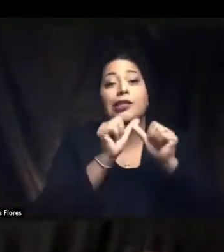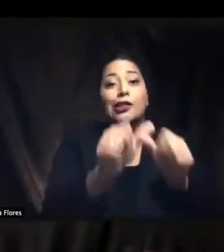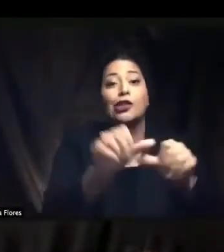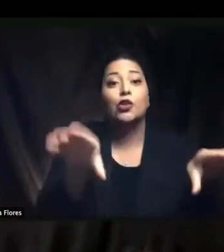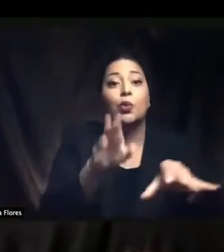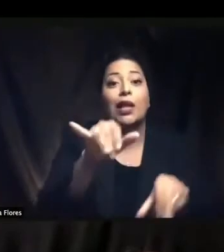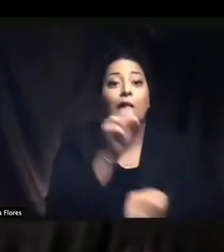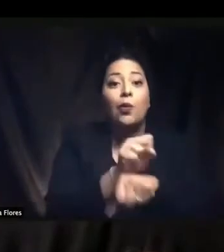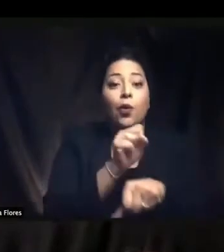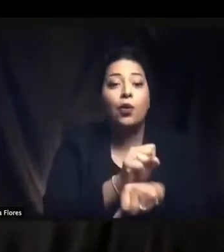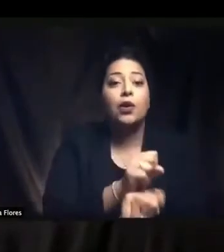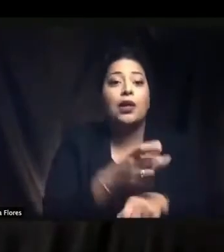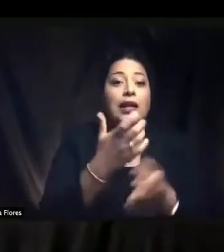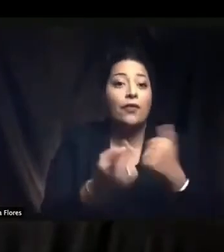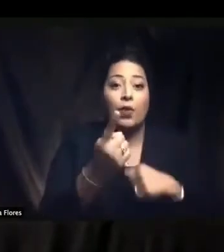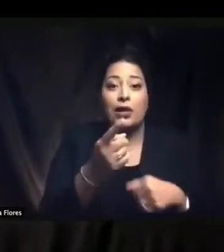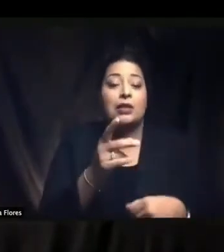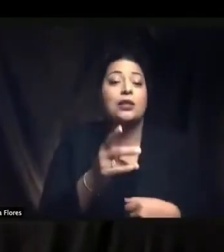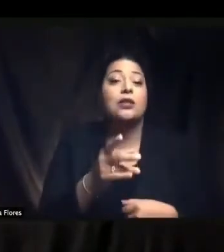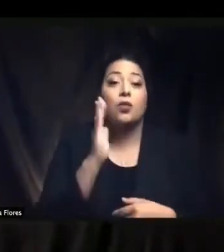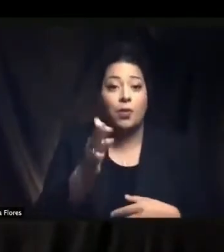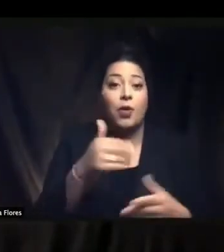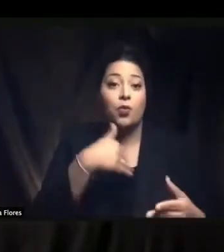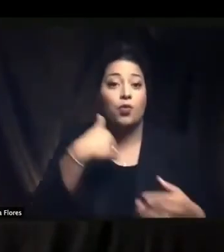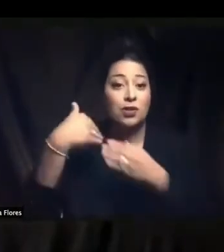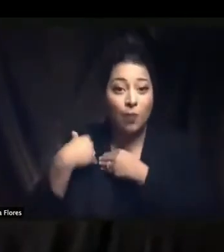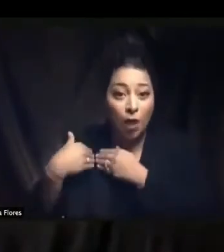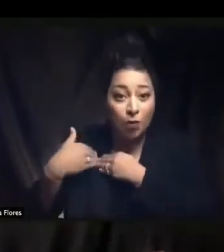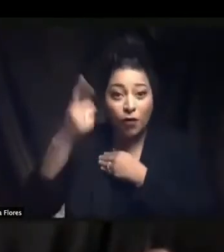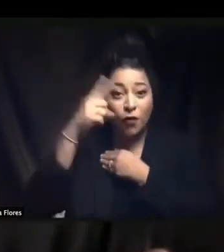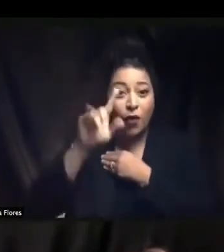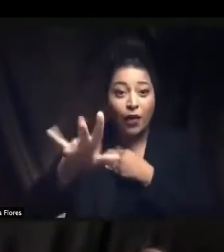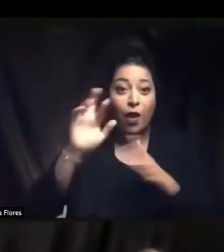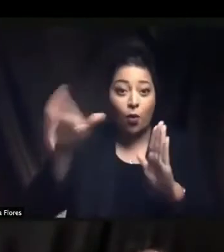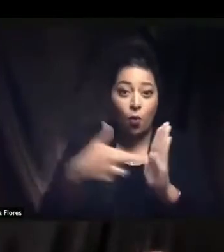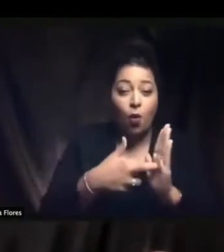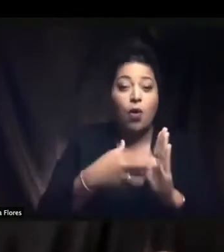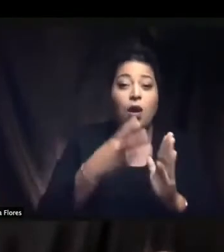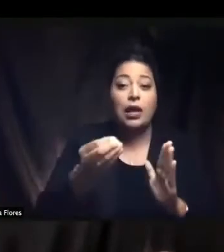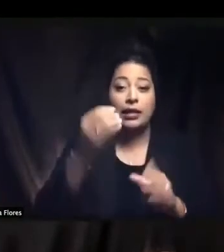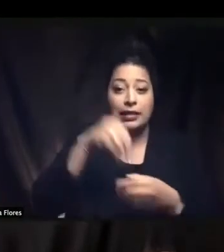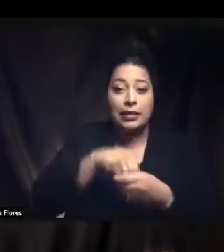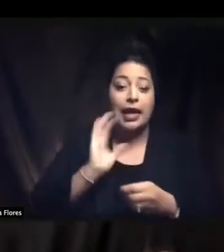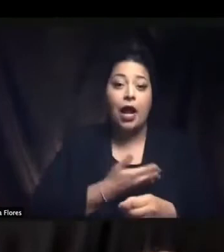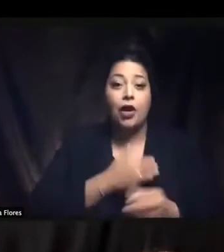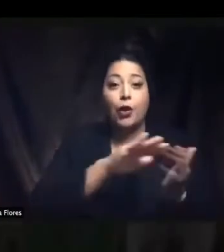to hold everyone accountable, but we will get in the resources that our community needs. Thank you.